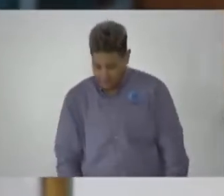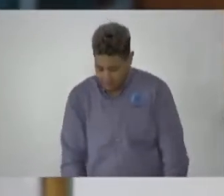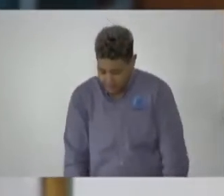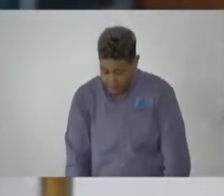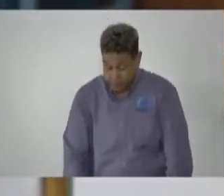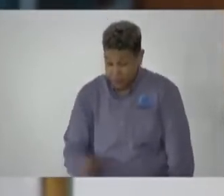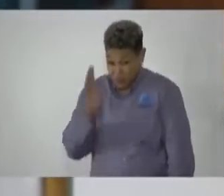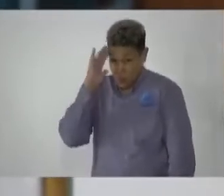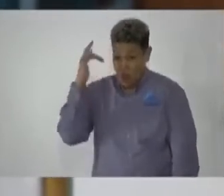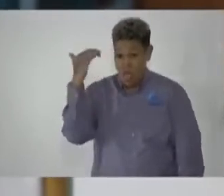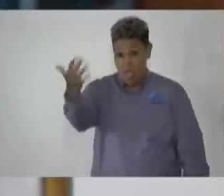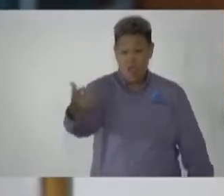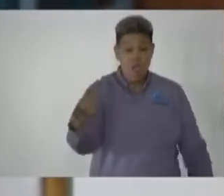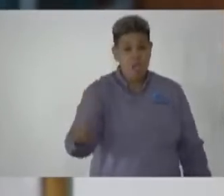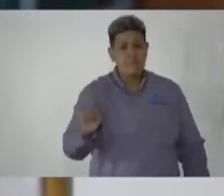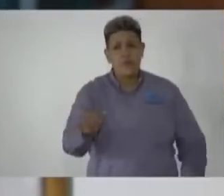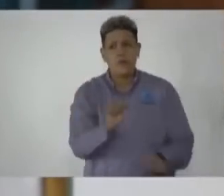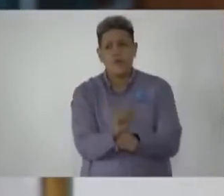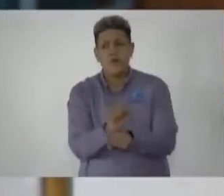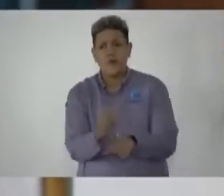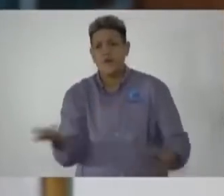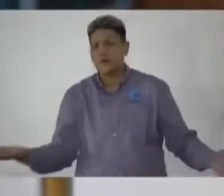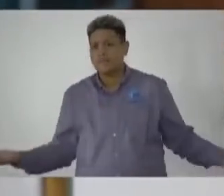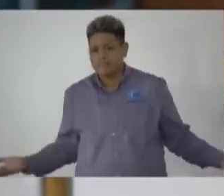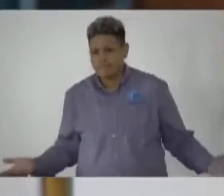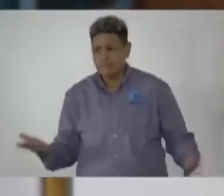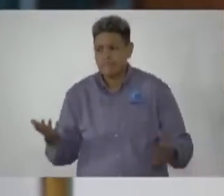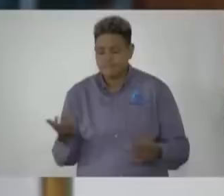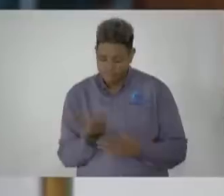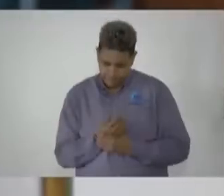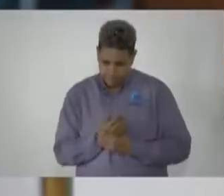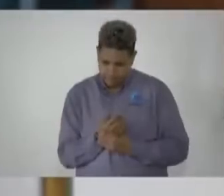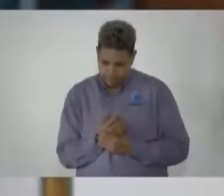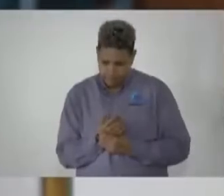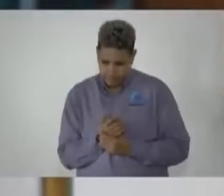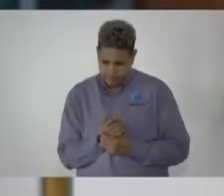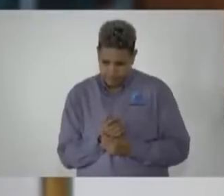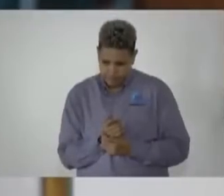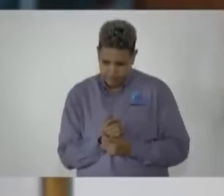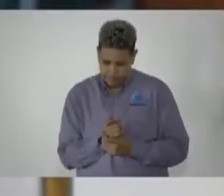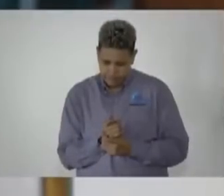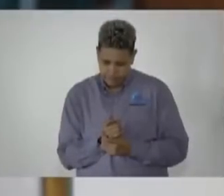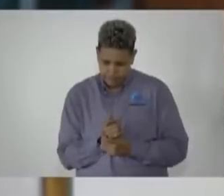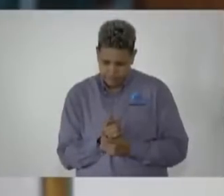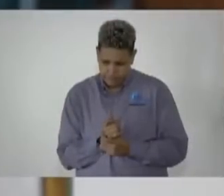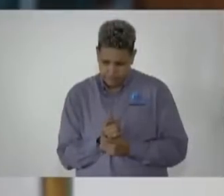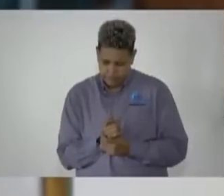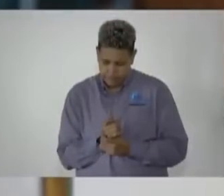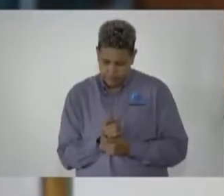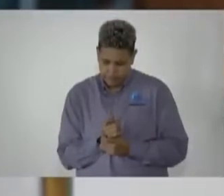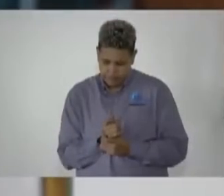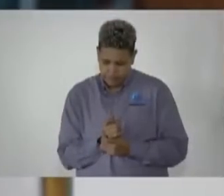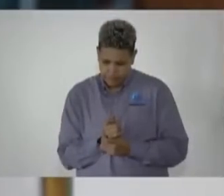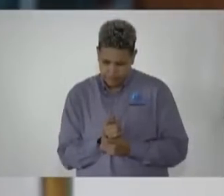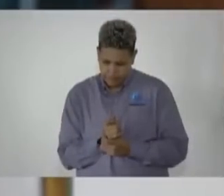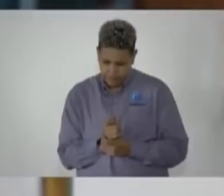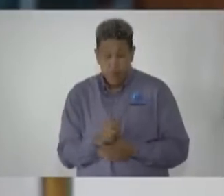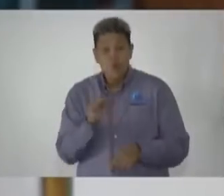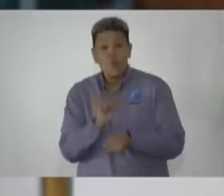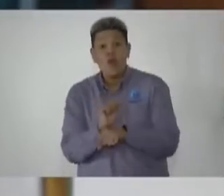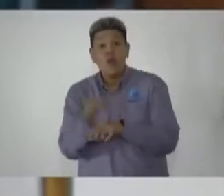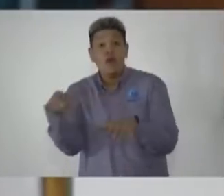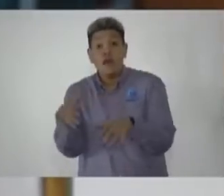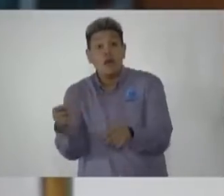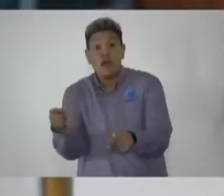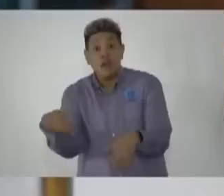will ultimately, that work and the work that this caucus will do will ultimately